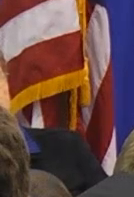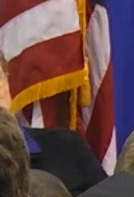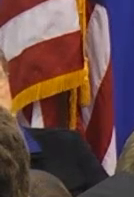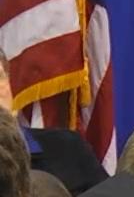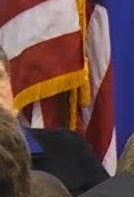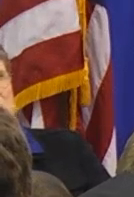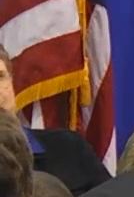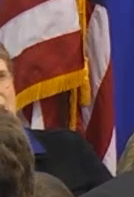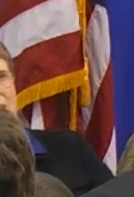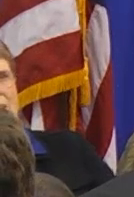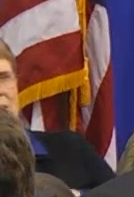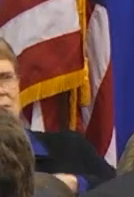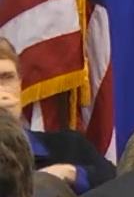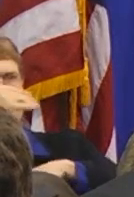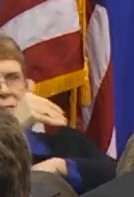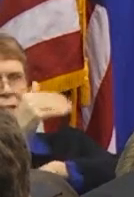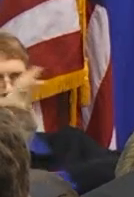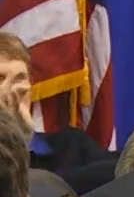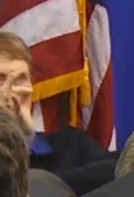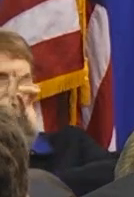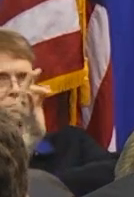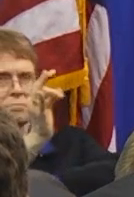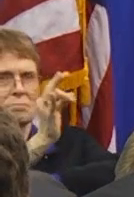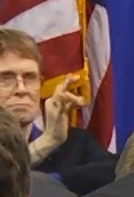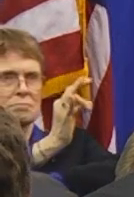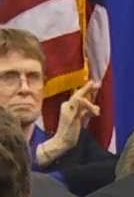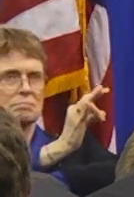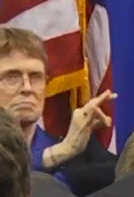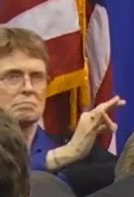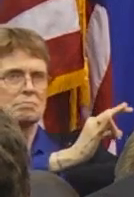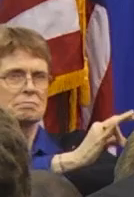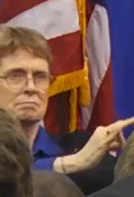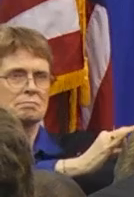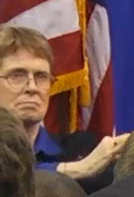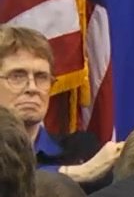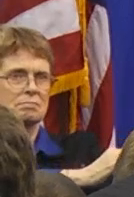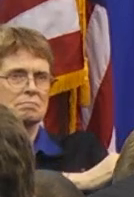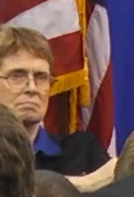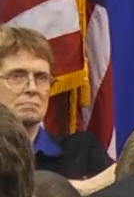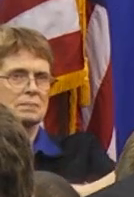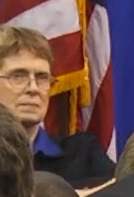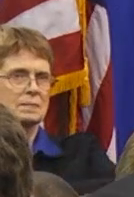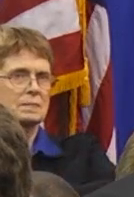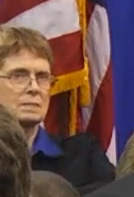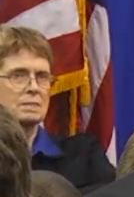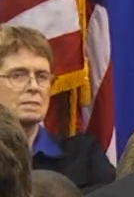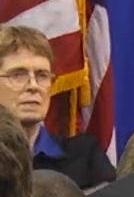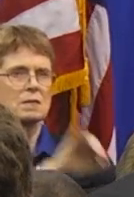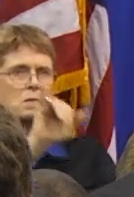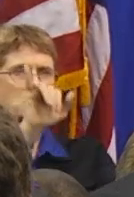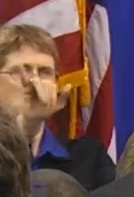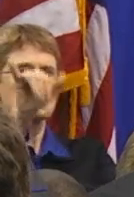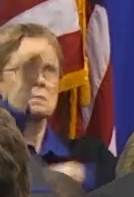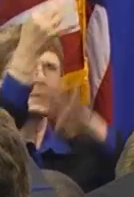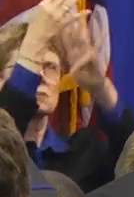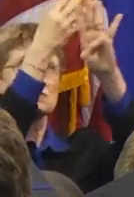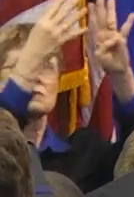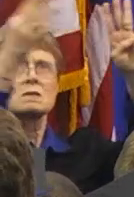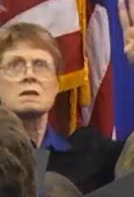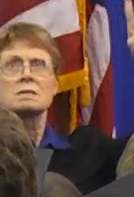hailed by the twilight's last gleaming, whose